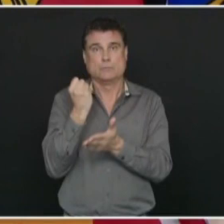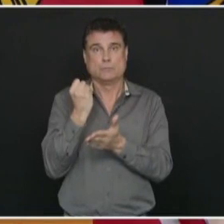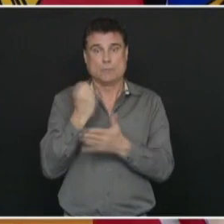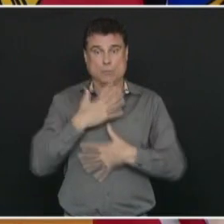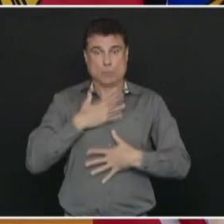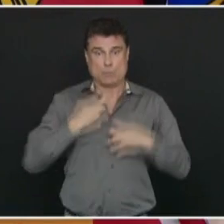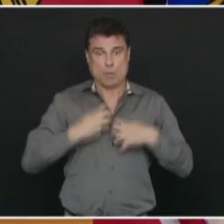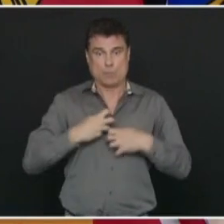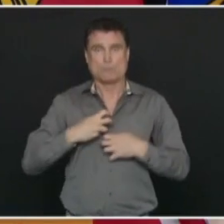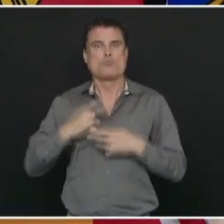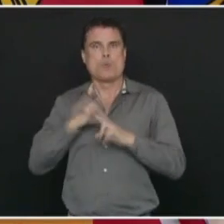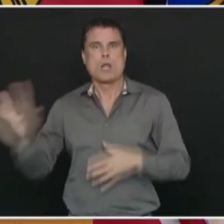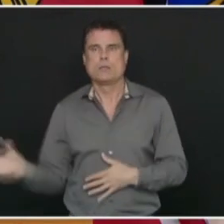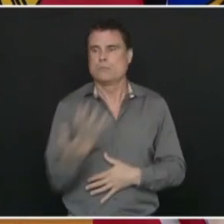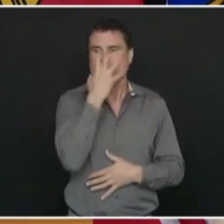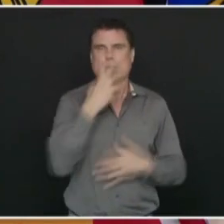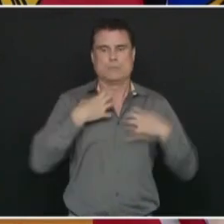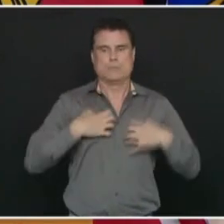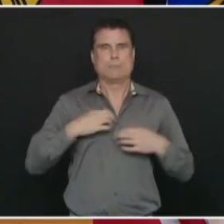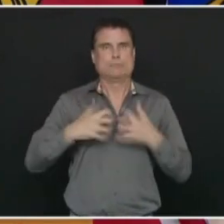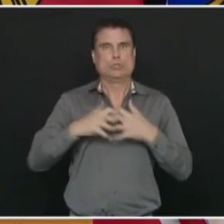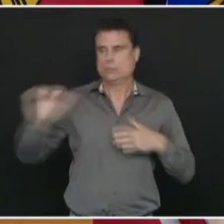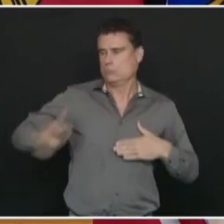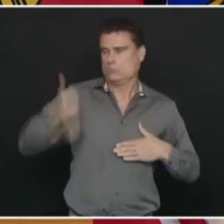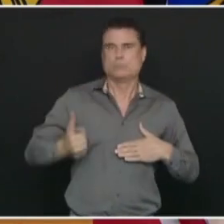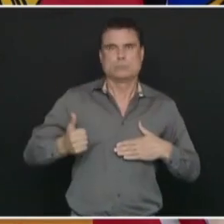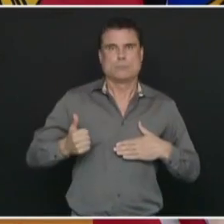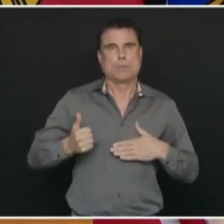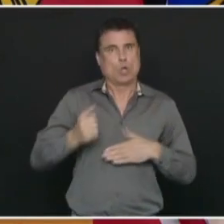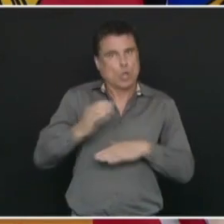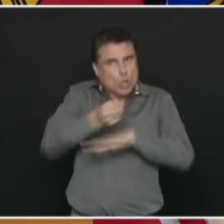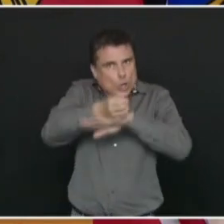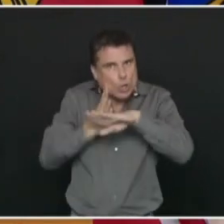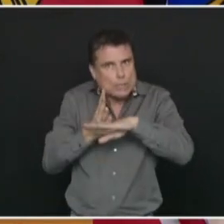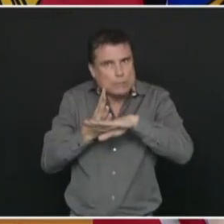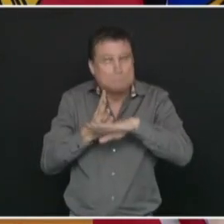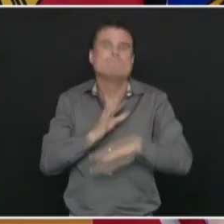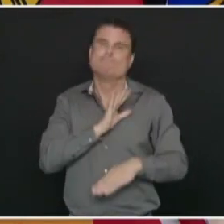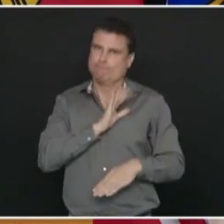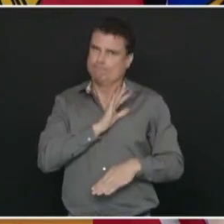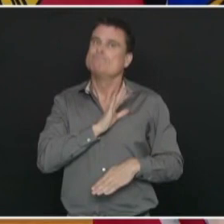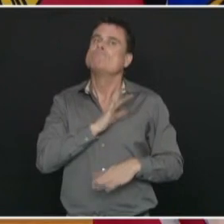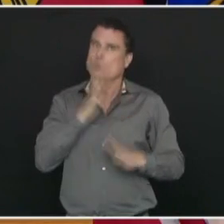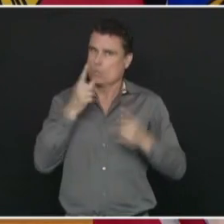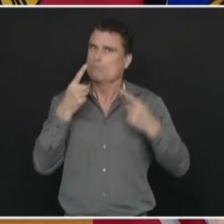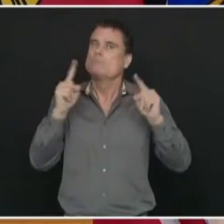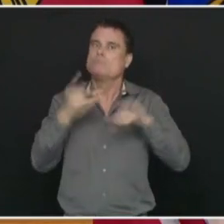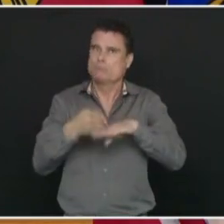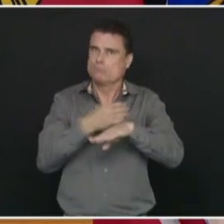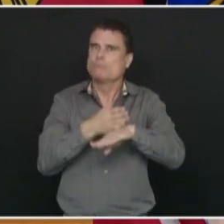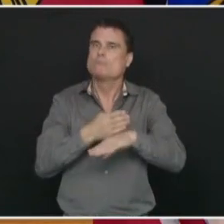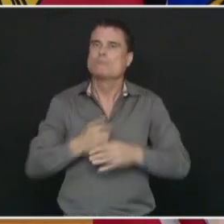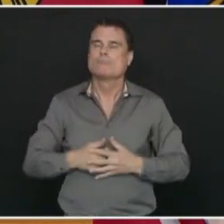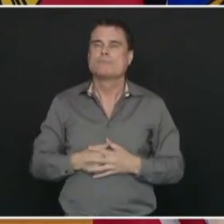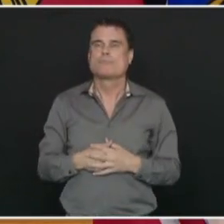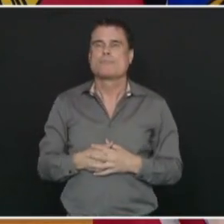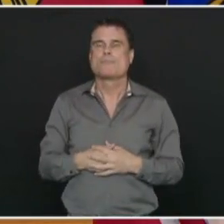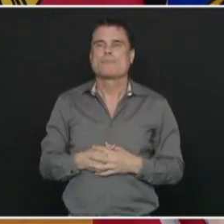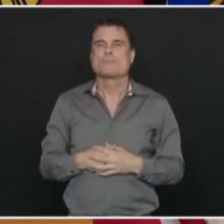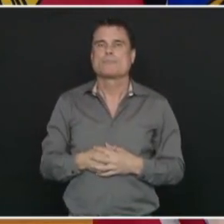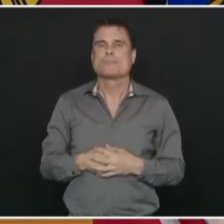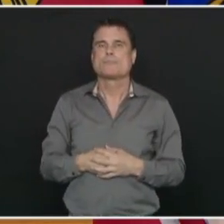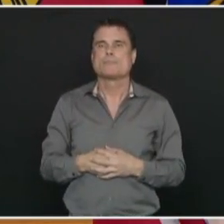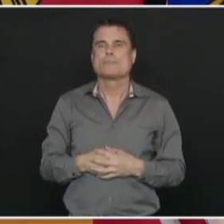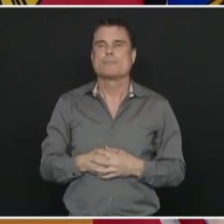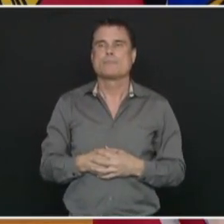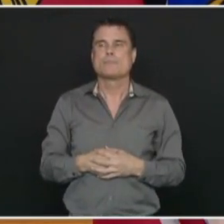experience the fresh air. It's important during a time like this when we have so much anxiety, people are cooped up, particularly children,